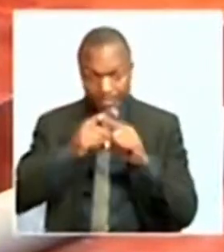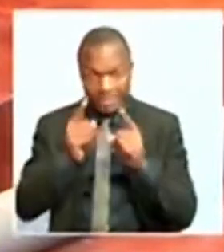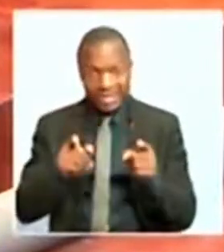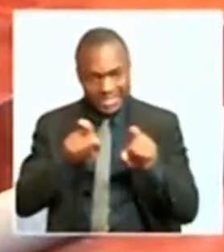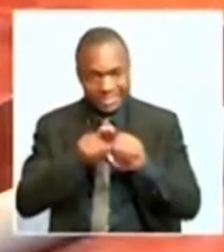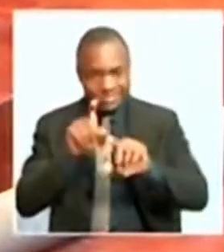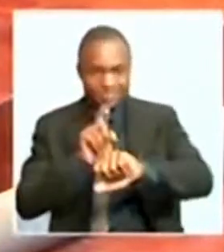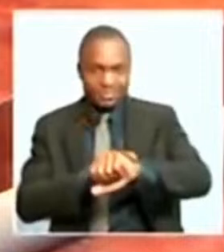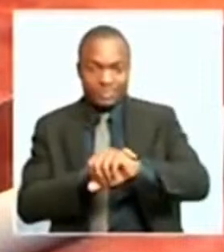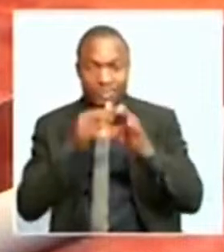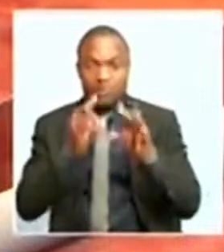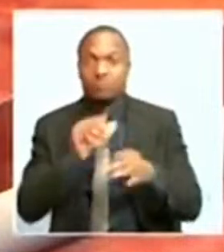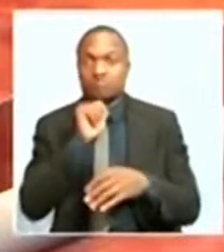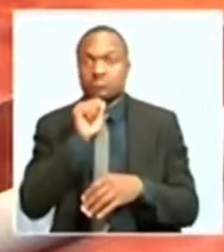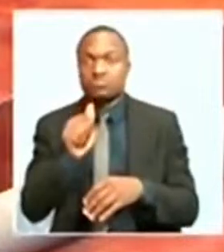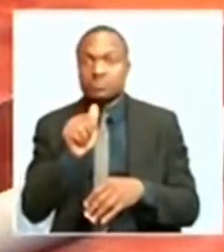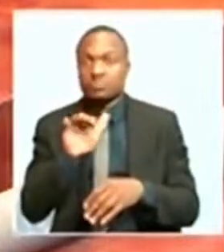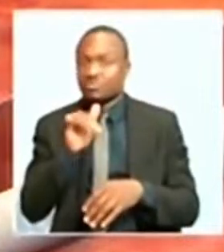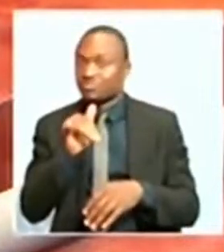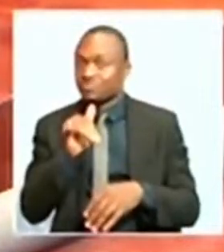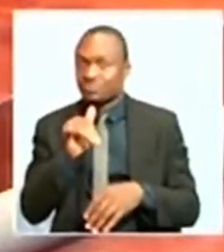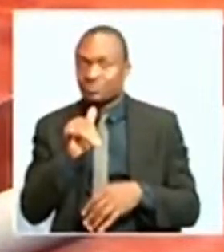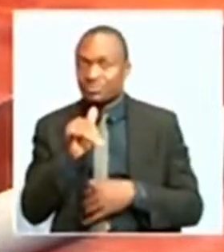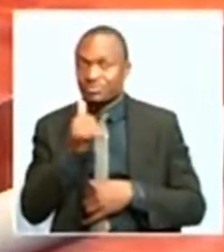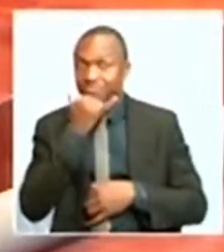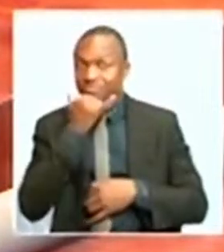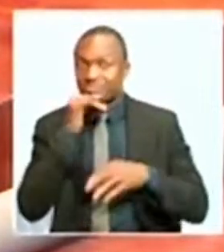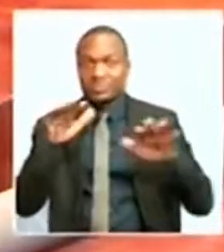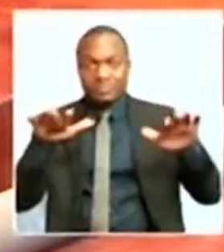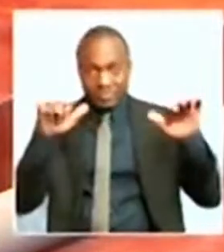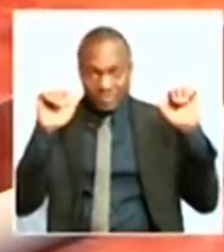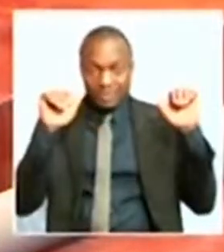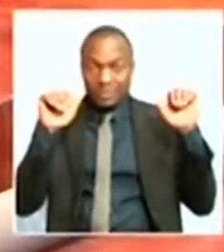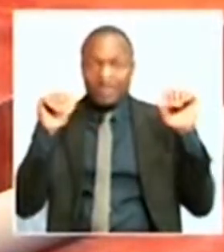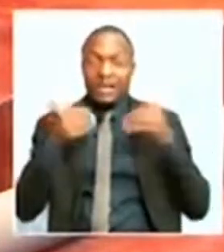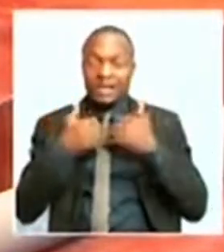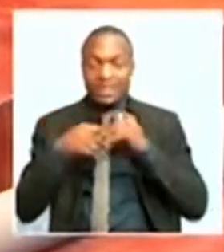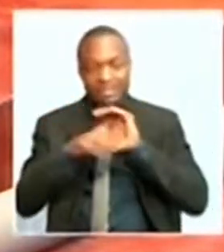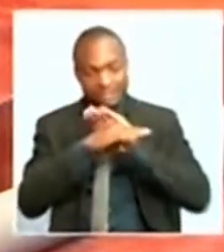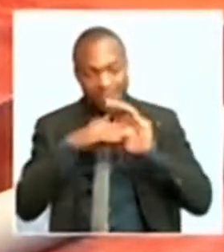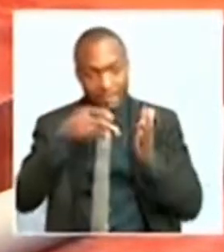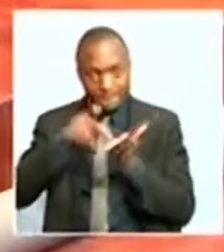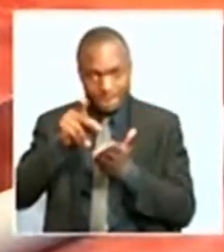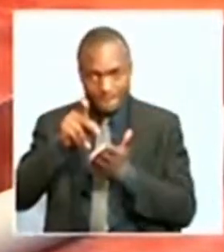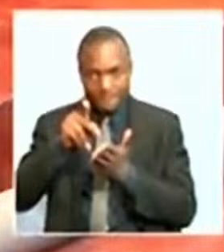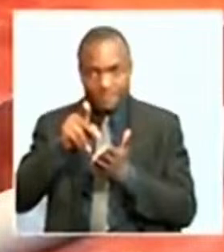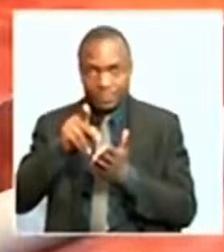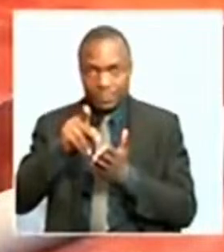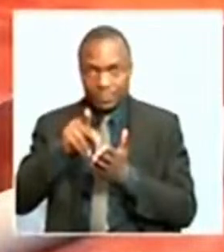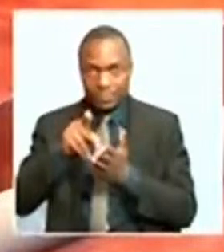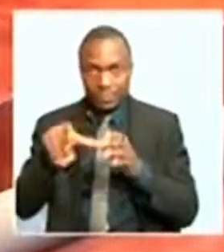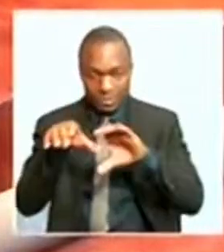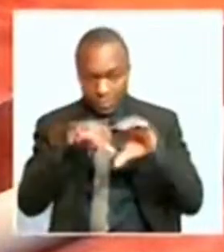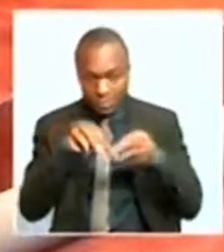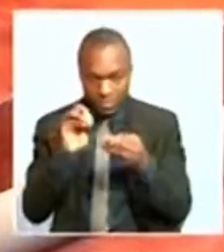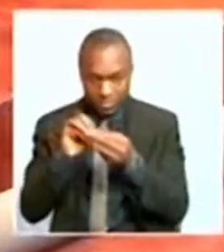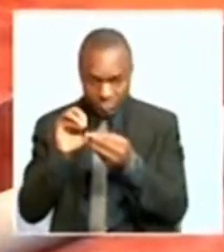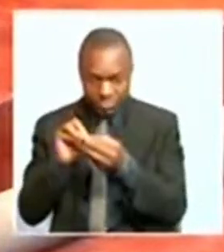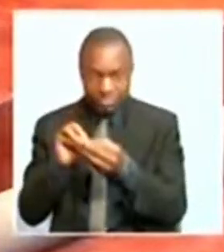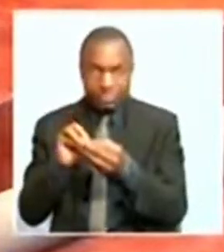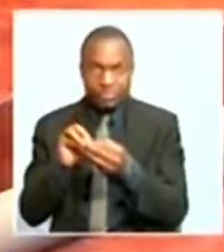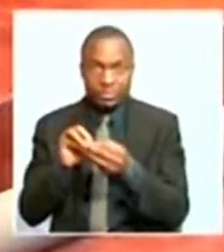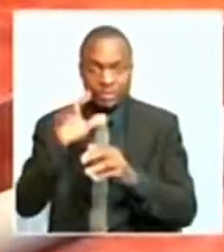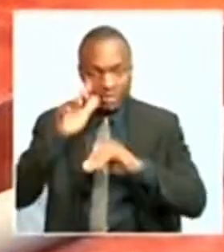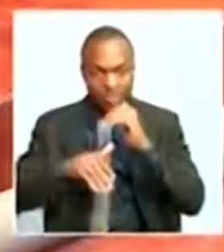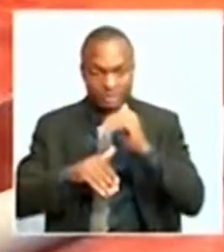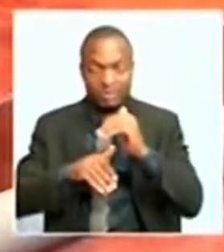same period, if I'm not mistaken, Zimbabwe had a higher payment of over $30 million. So I think they were able to do much more than we could do